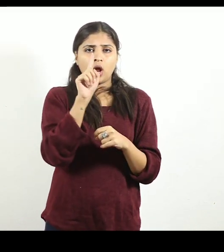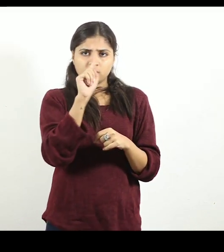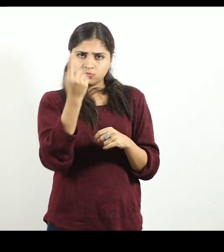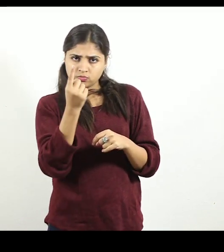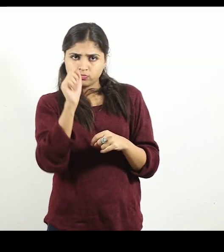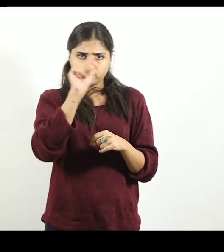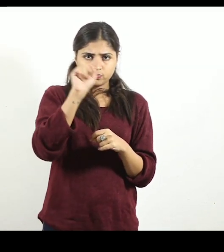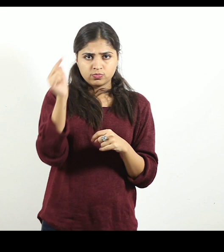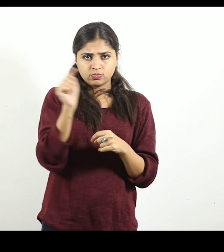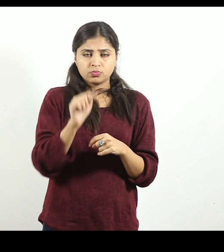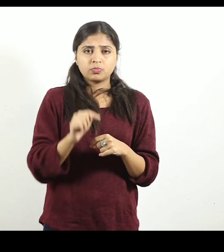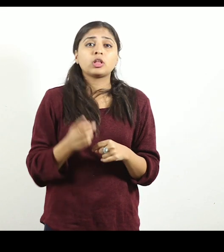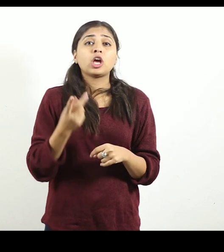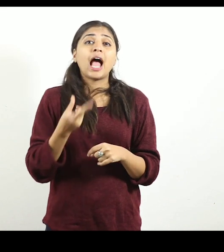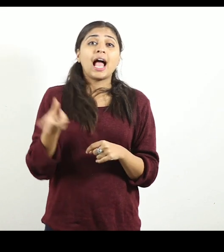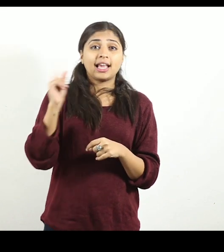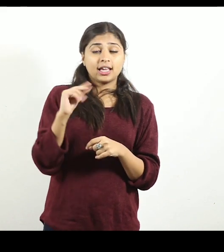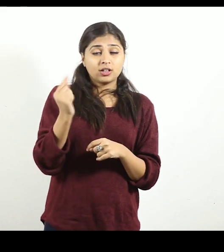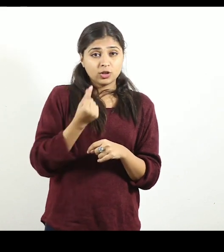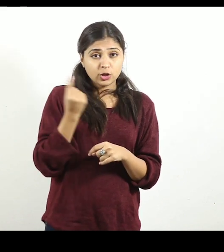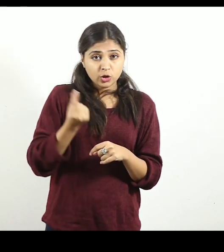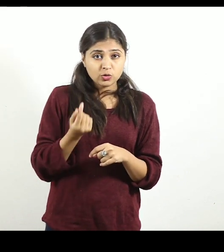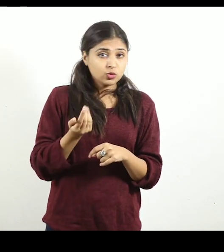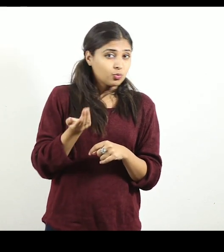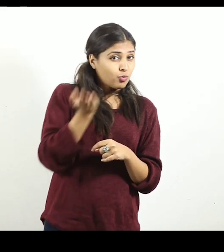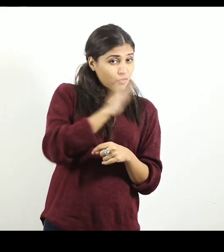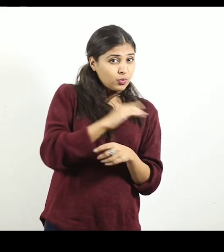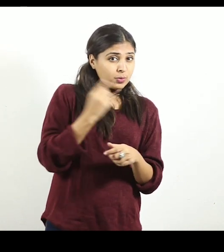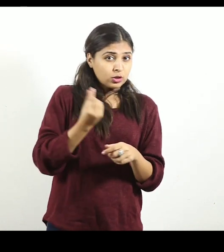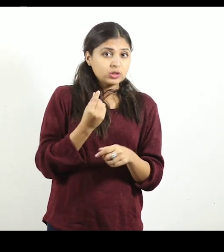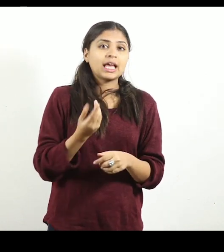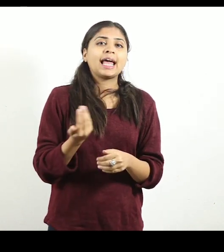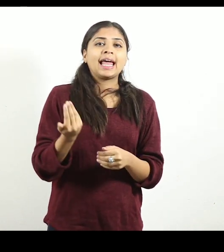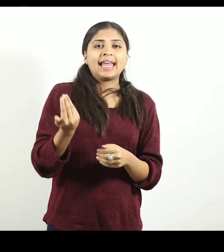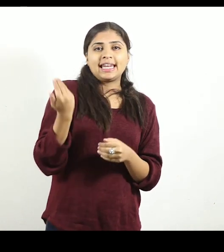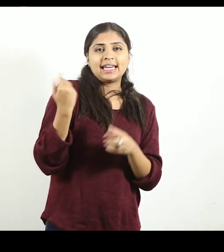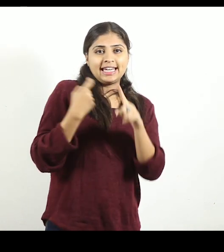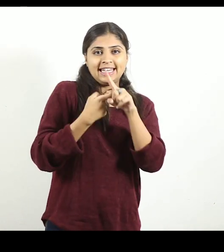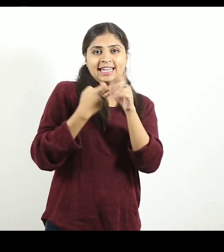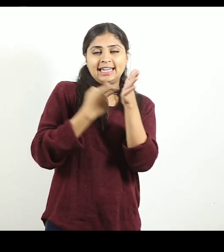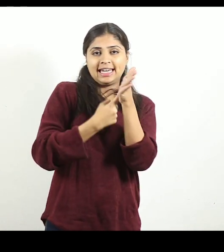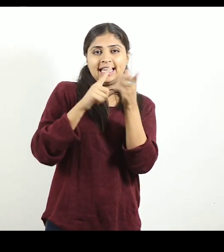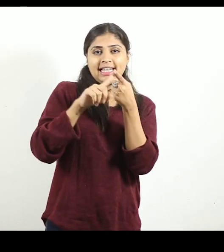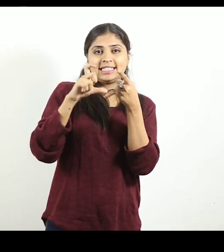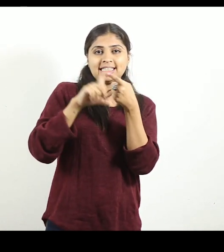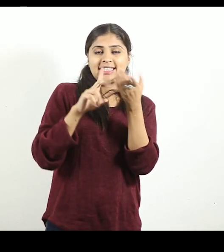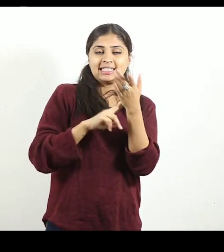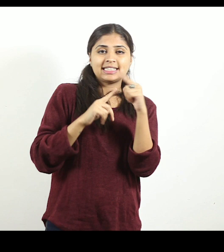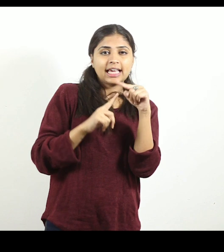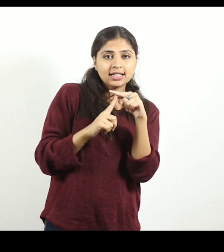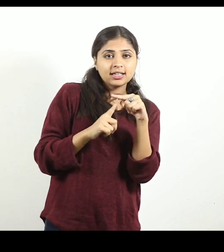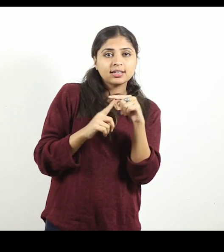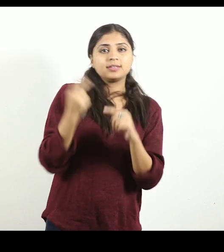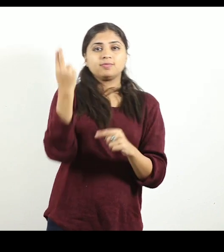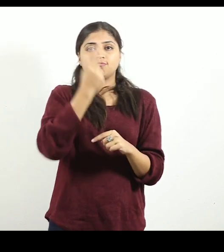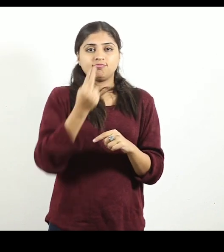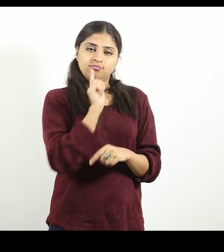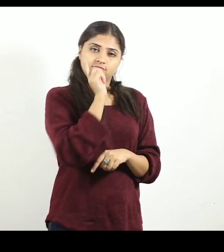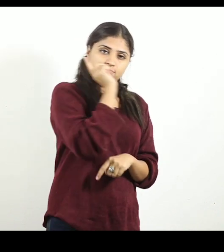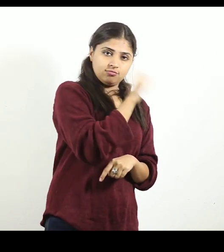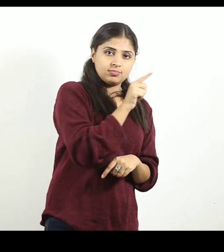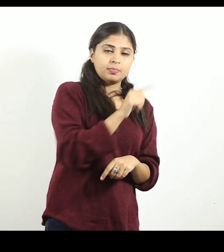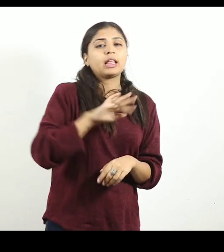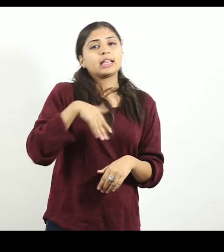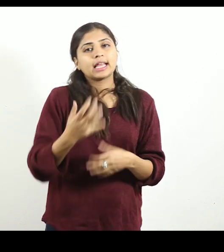Number 2. Under Available Templates, do the following. To reuse a template that you have recently used, click